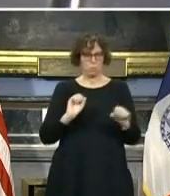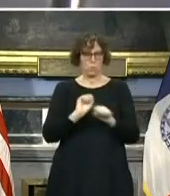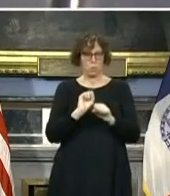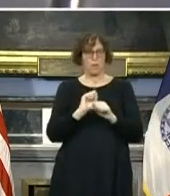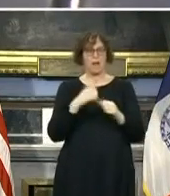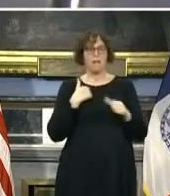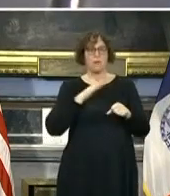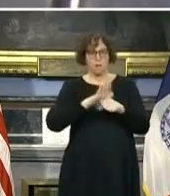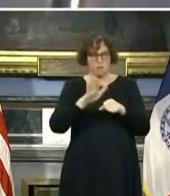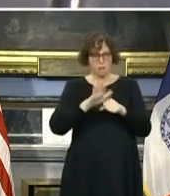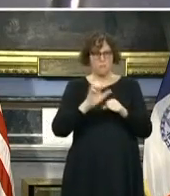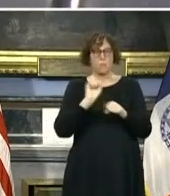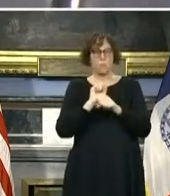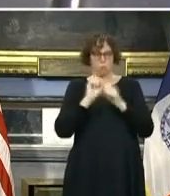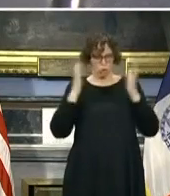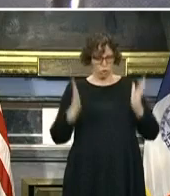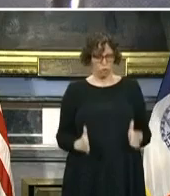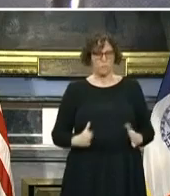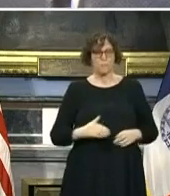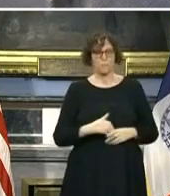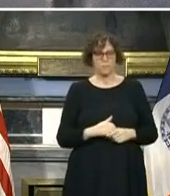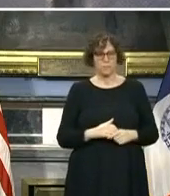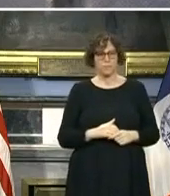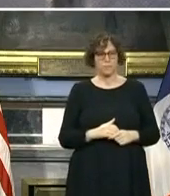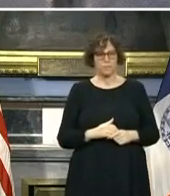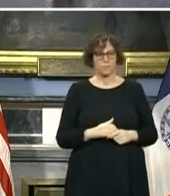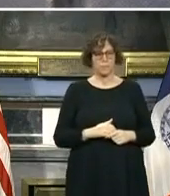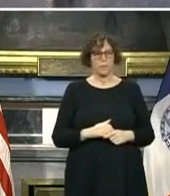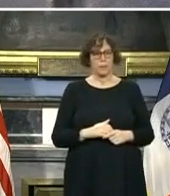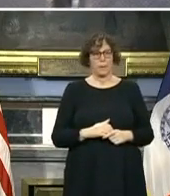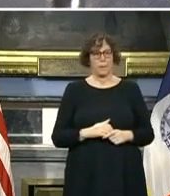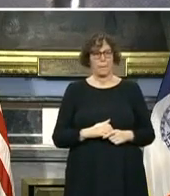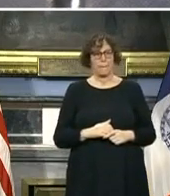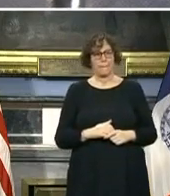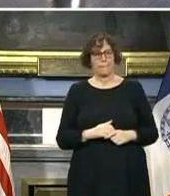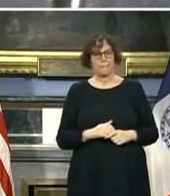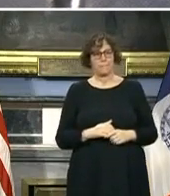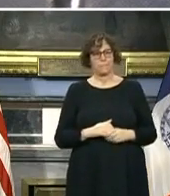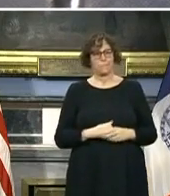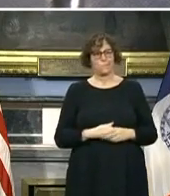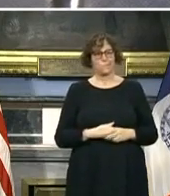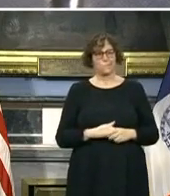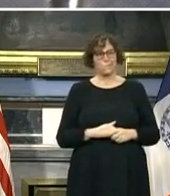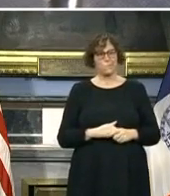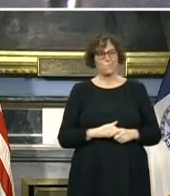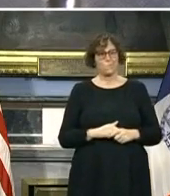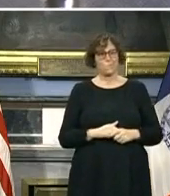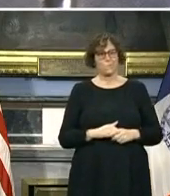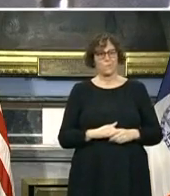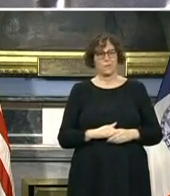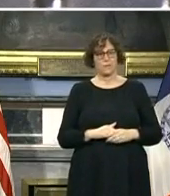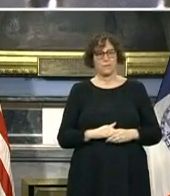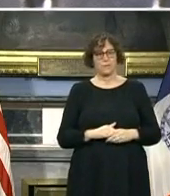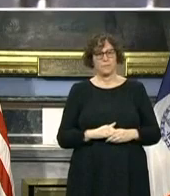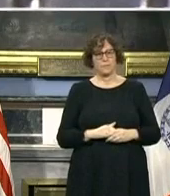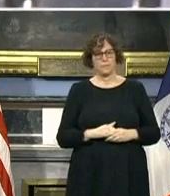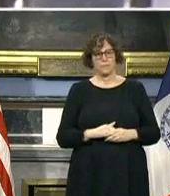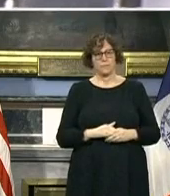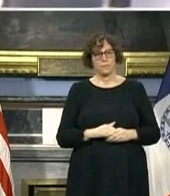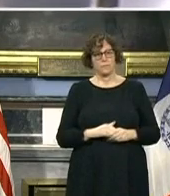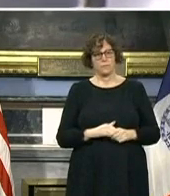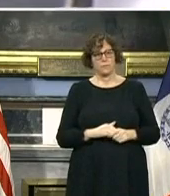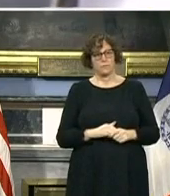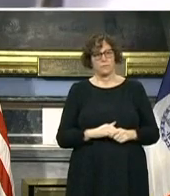work to do, but we're getting the results we need. Yes? Can you talk about what other locations are being looked at for